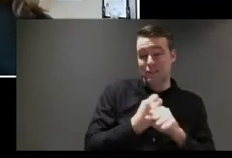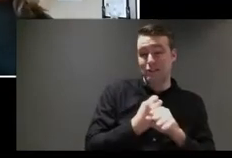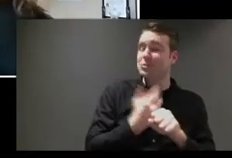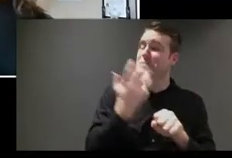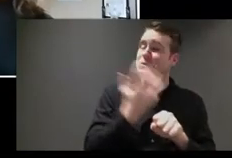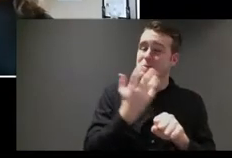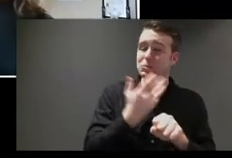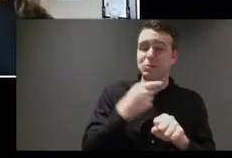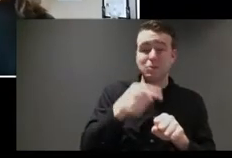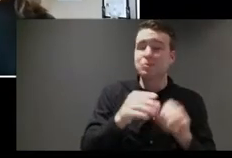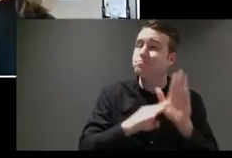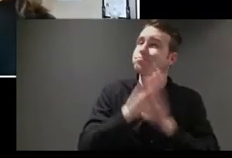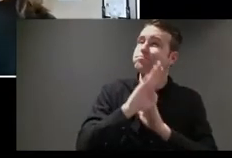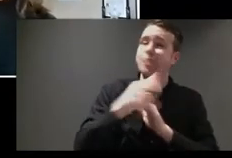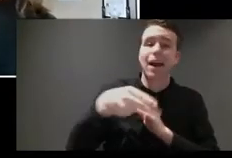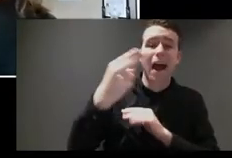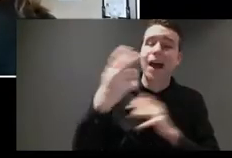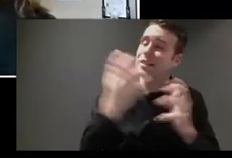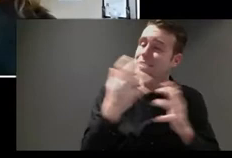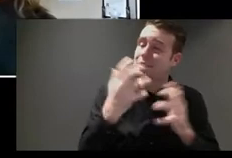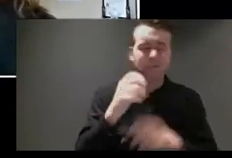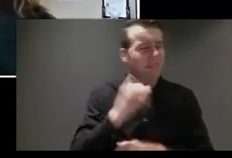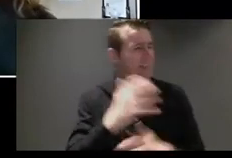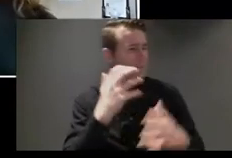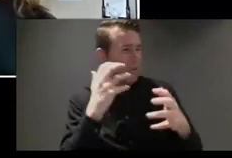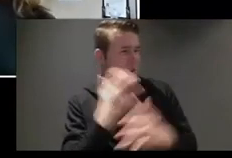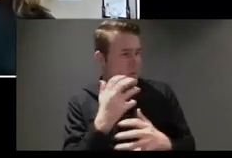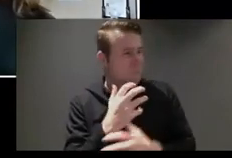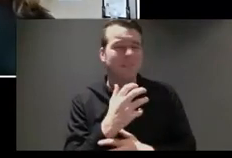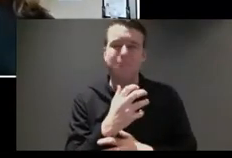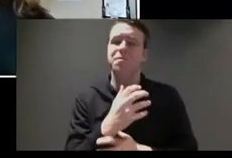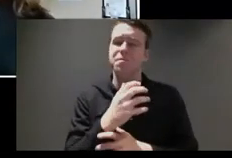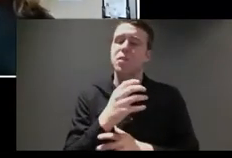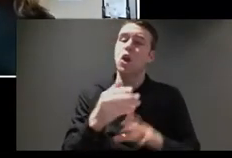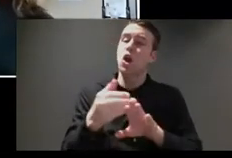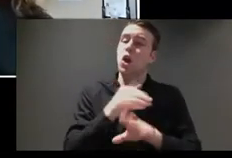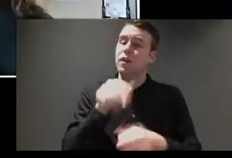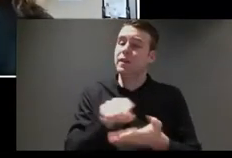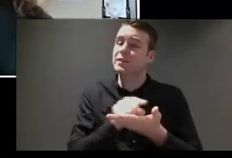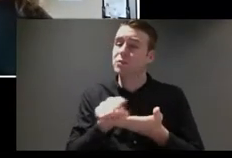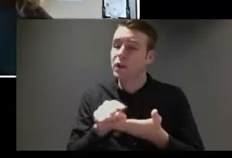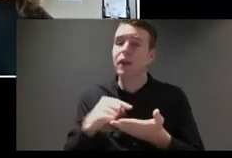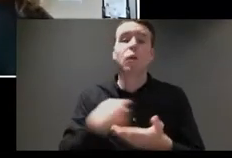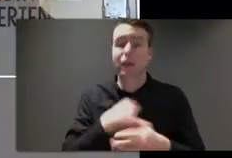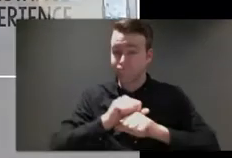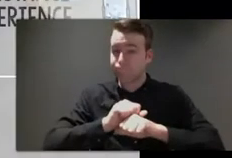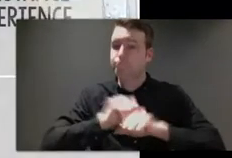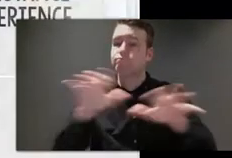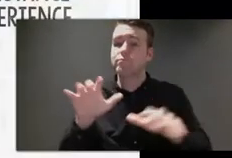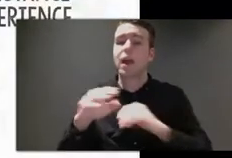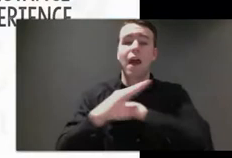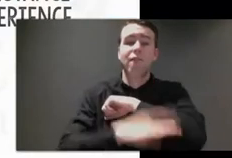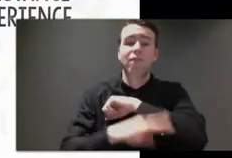years. That's Wow. So great. That's awesome. So earlier this week, we did send out a